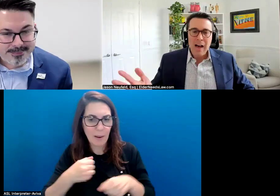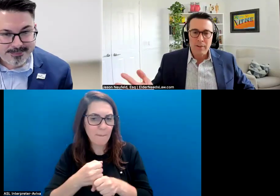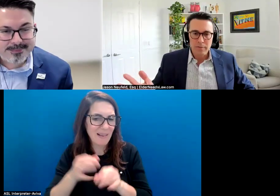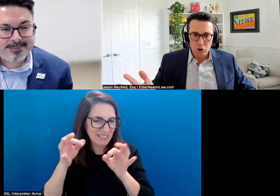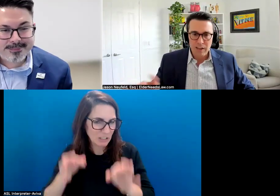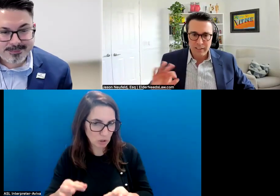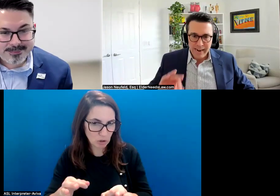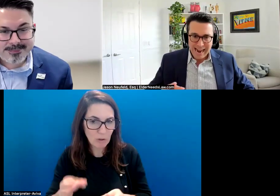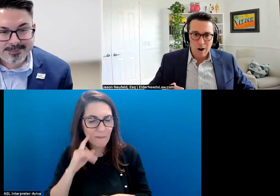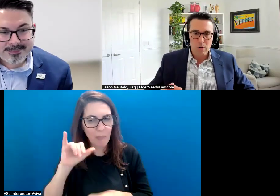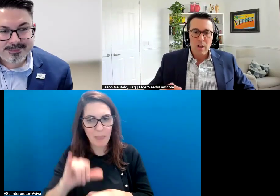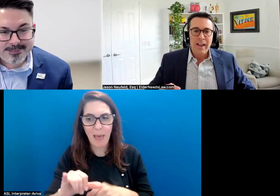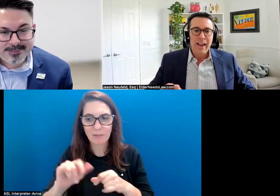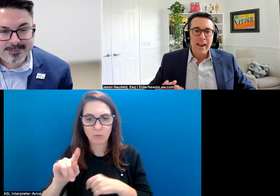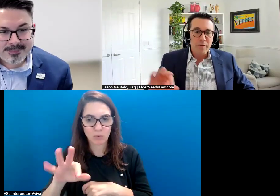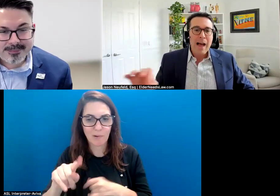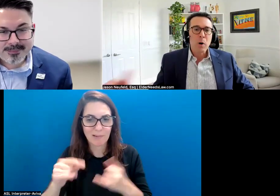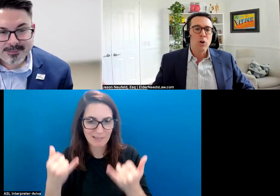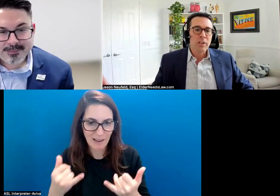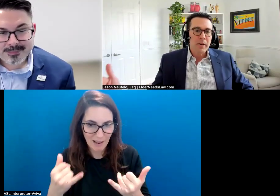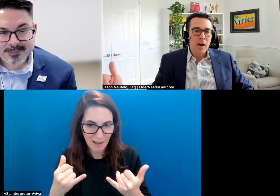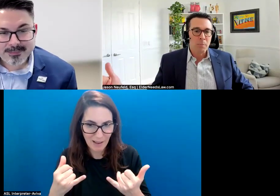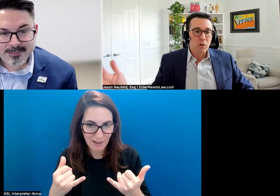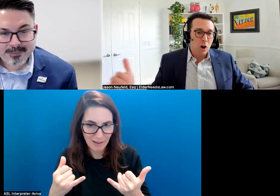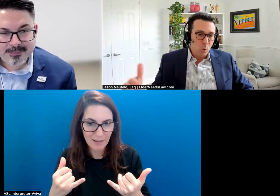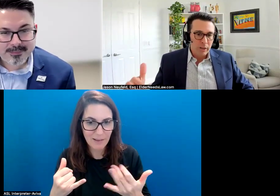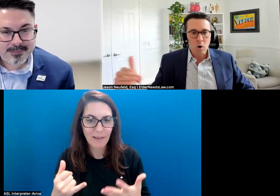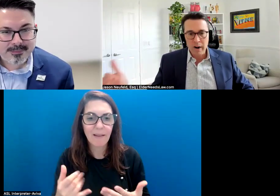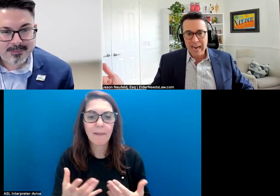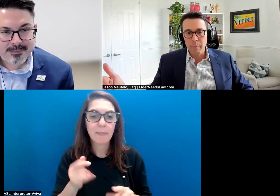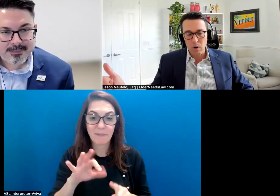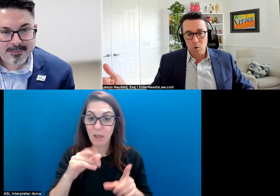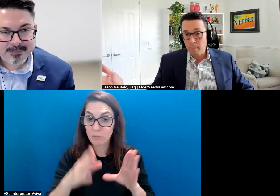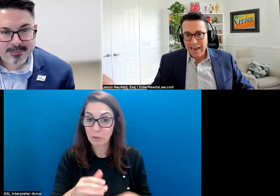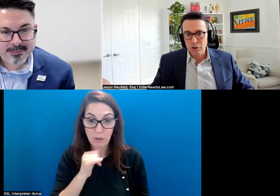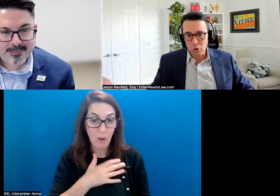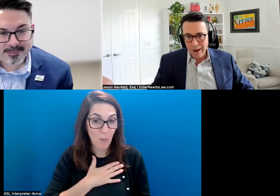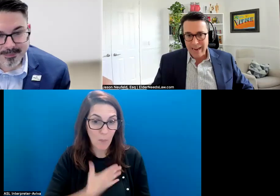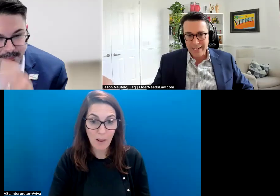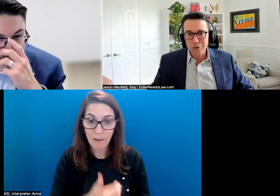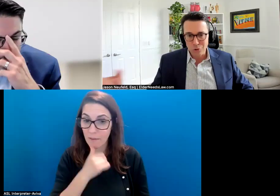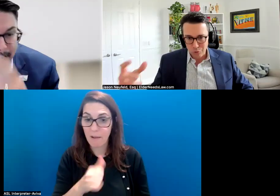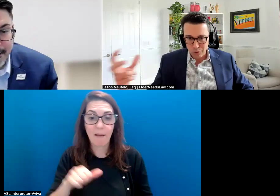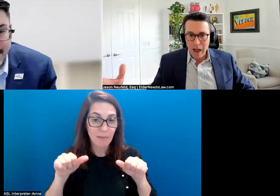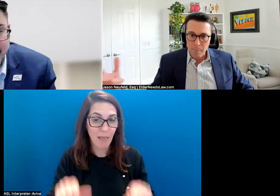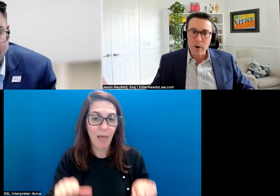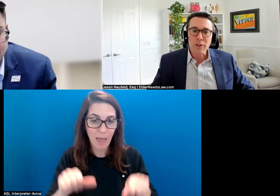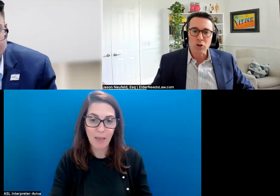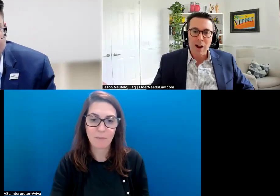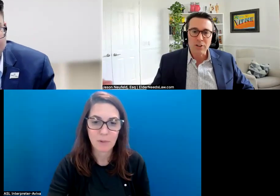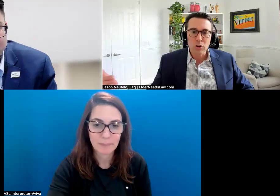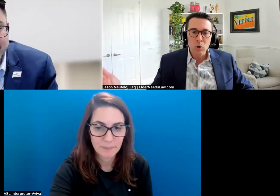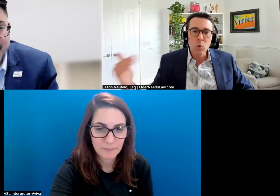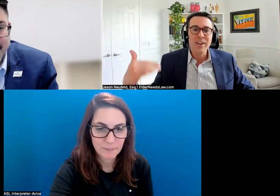on behalf of the trust now. If that person becomes unwilling or unable or passes away to hmm operate